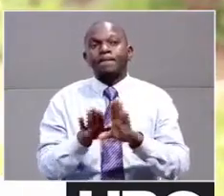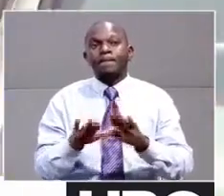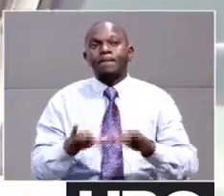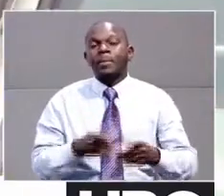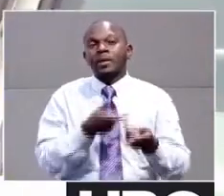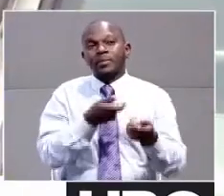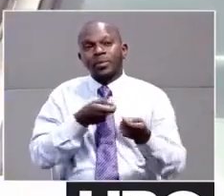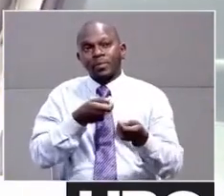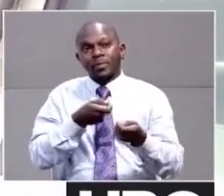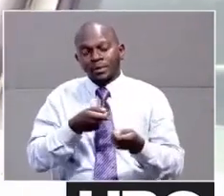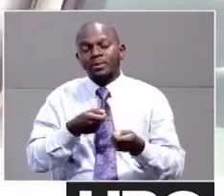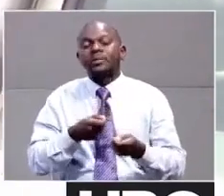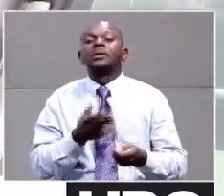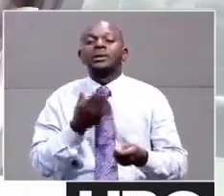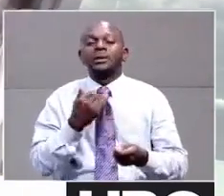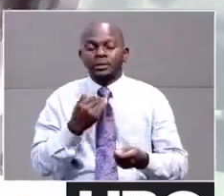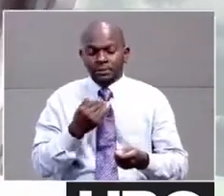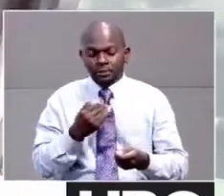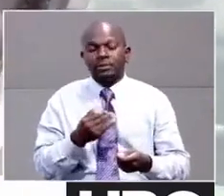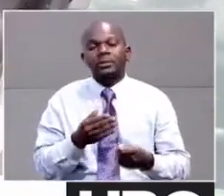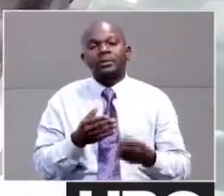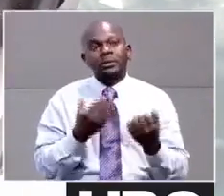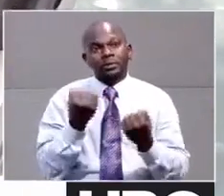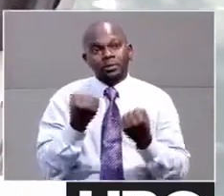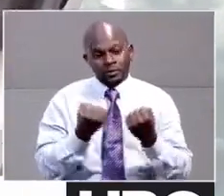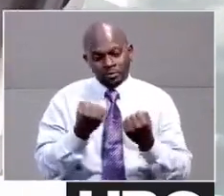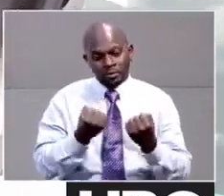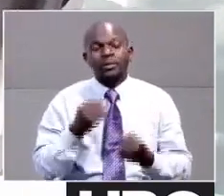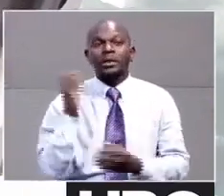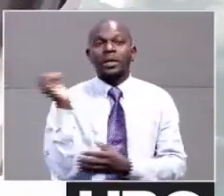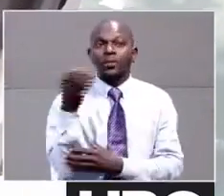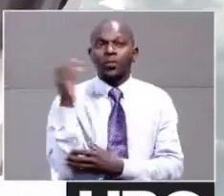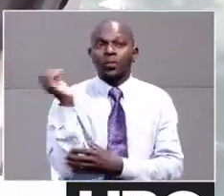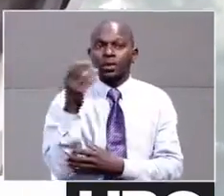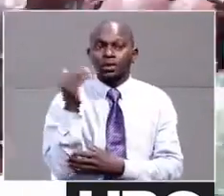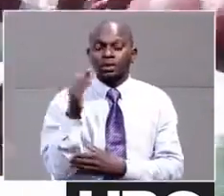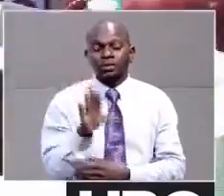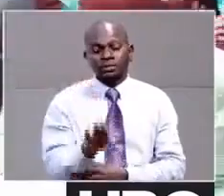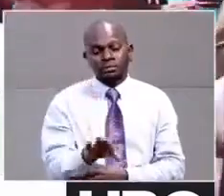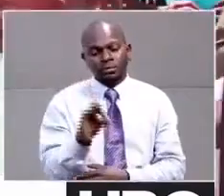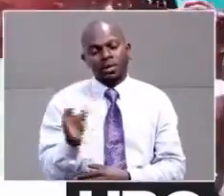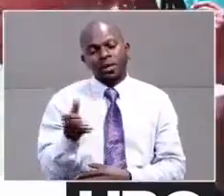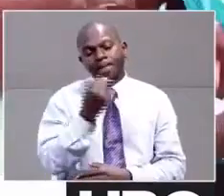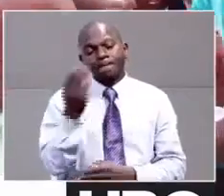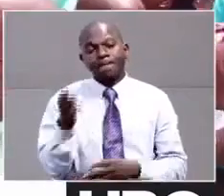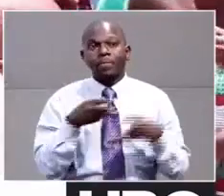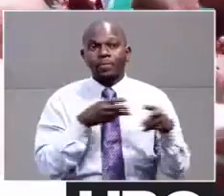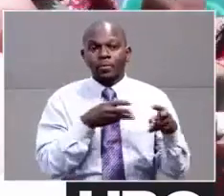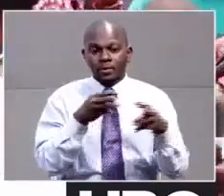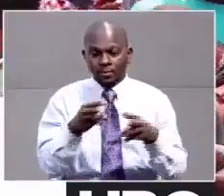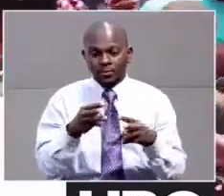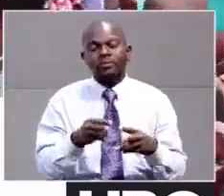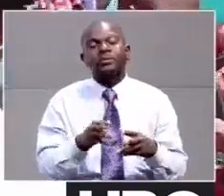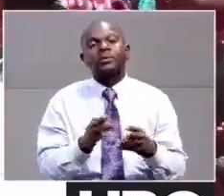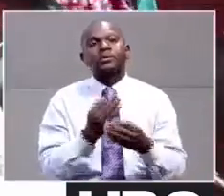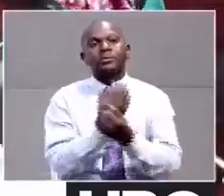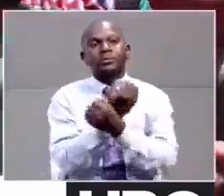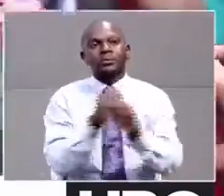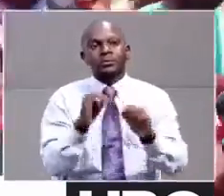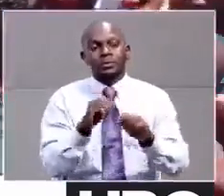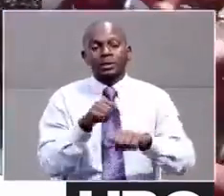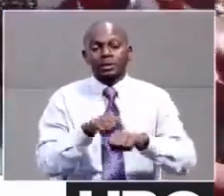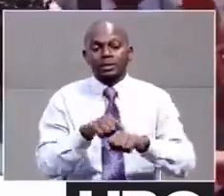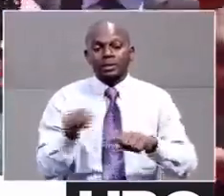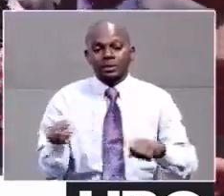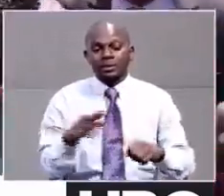lobbying for us. The need to retool the drivers operating the ambulances was cited as the best mechanism to keep them safe on the road